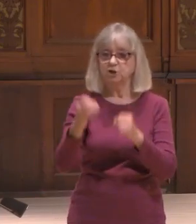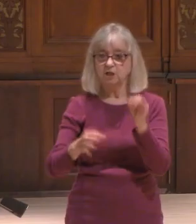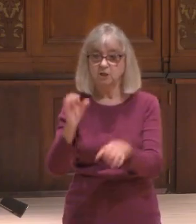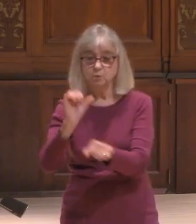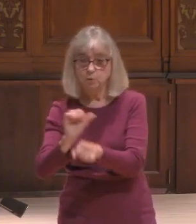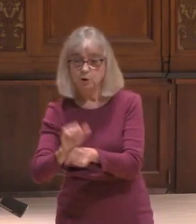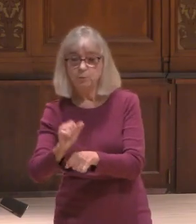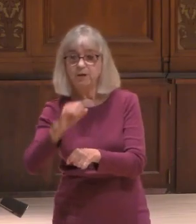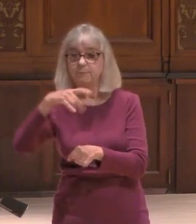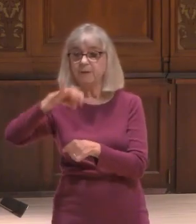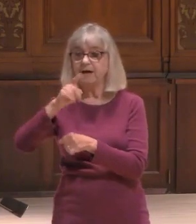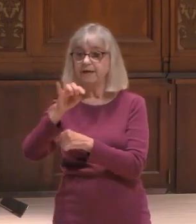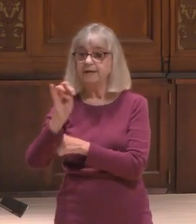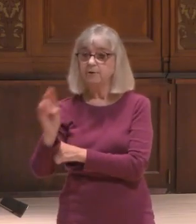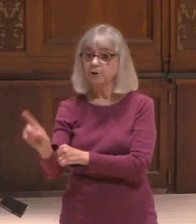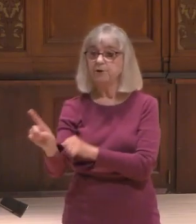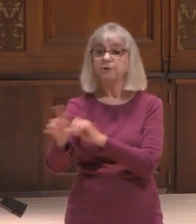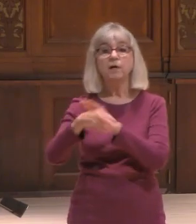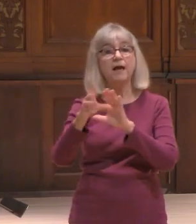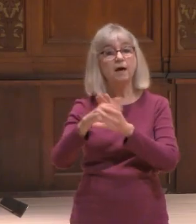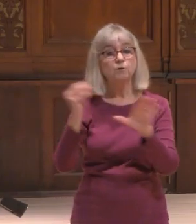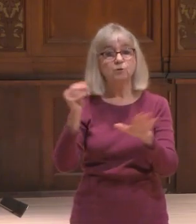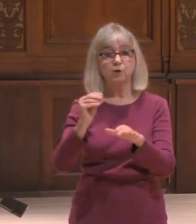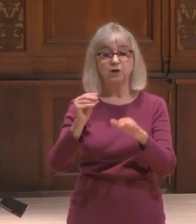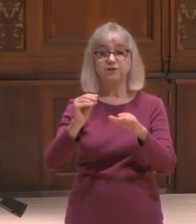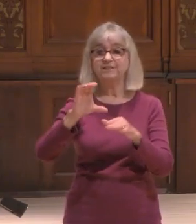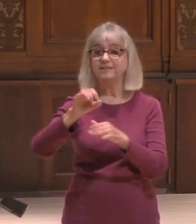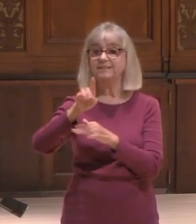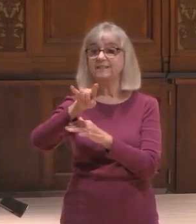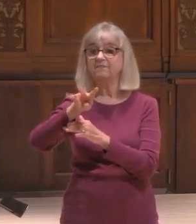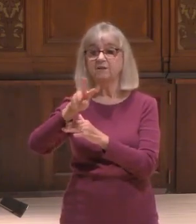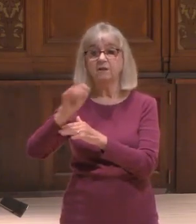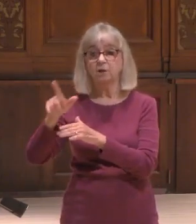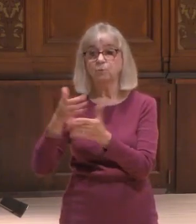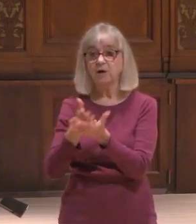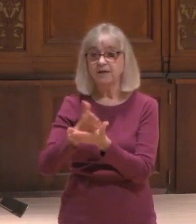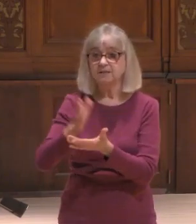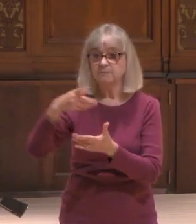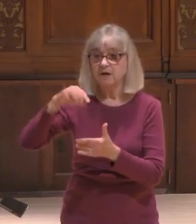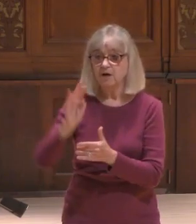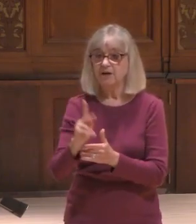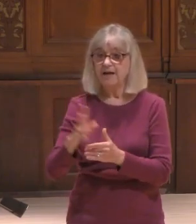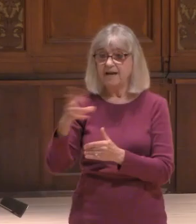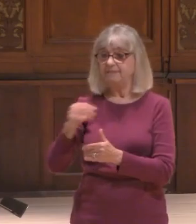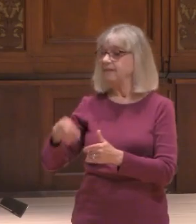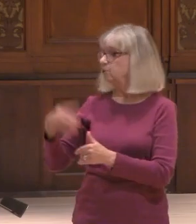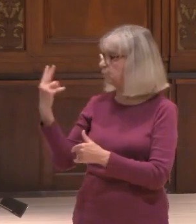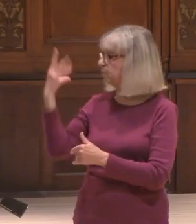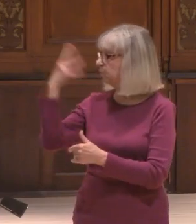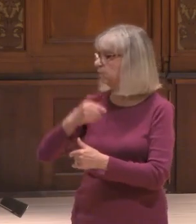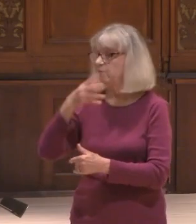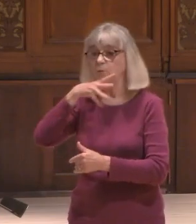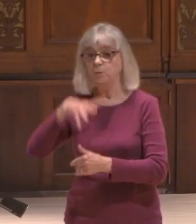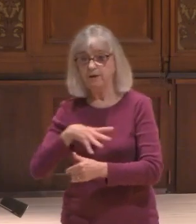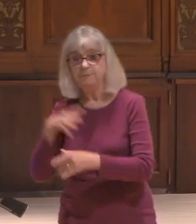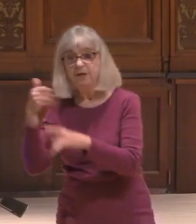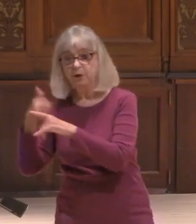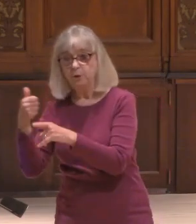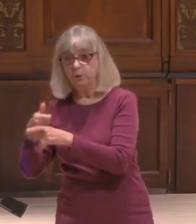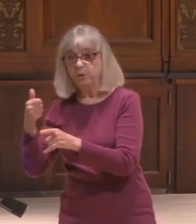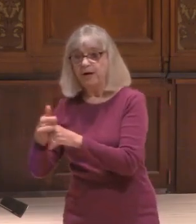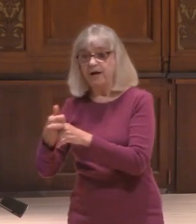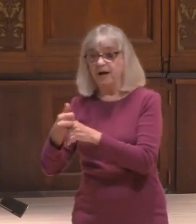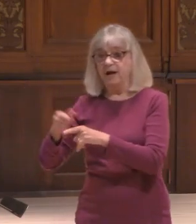rights park and so much more. And we partnered to ordain these two beautiful women who have joined us, Reverend Patty and Reverend